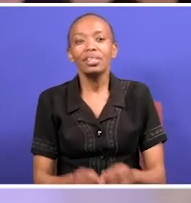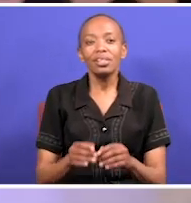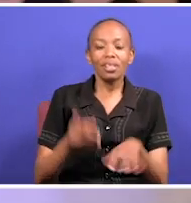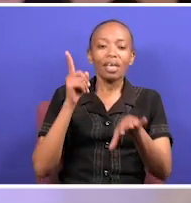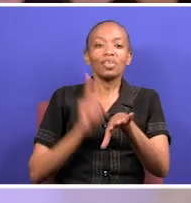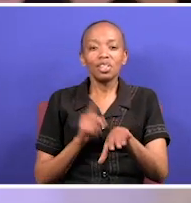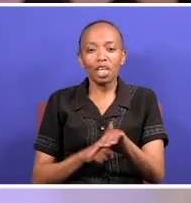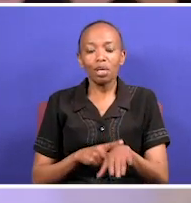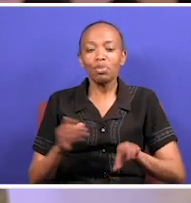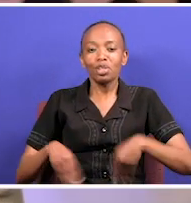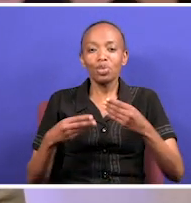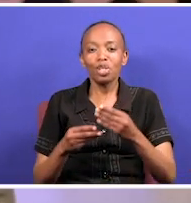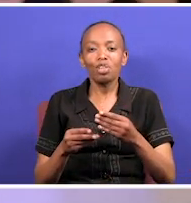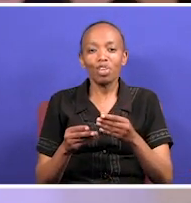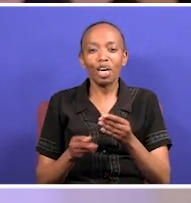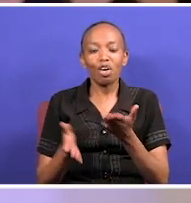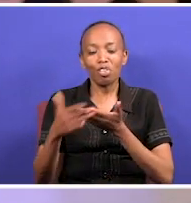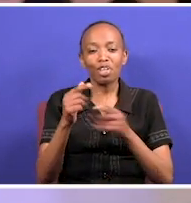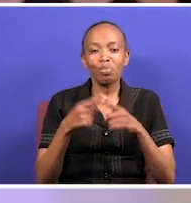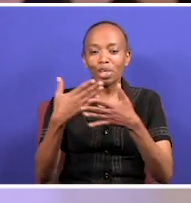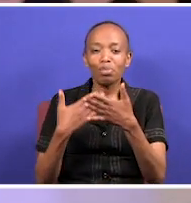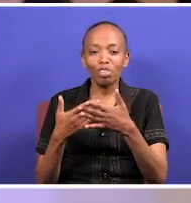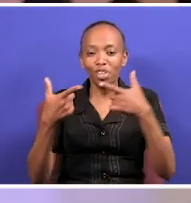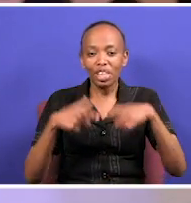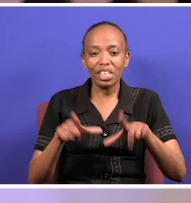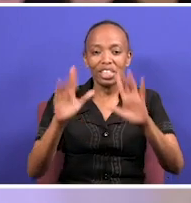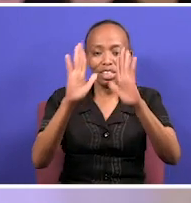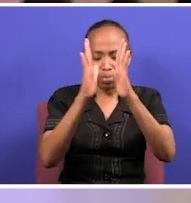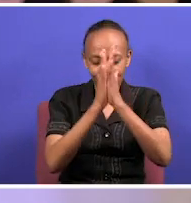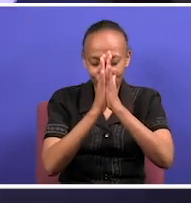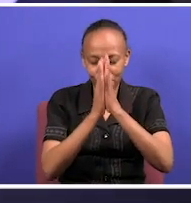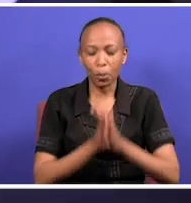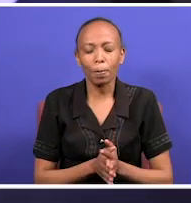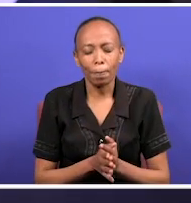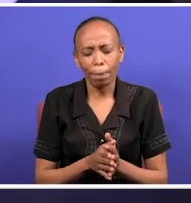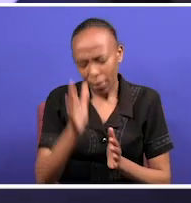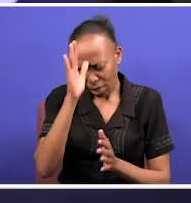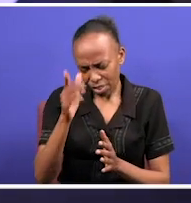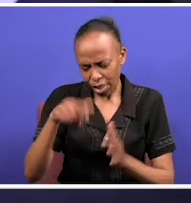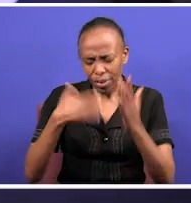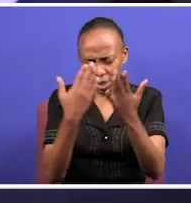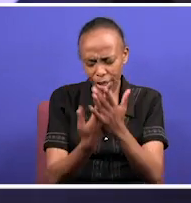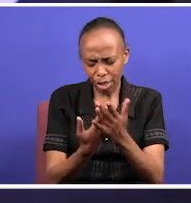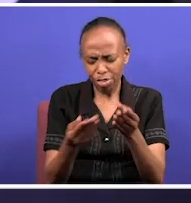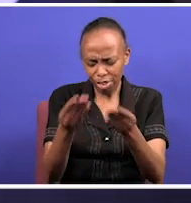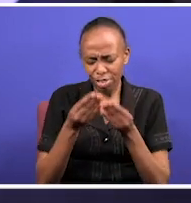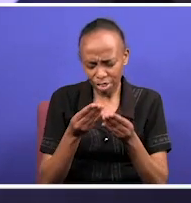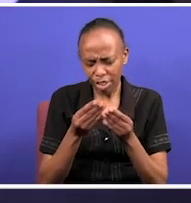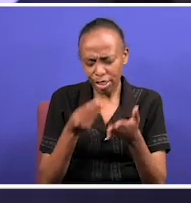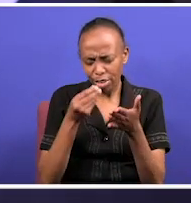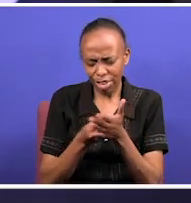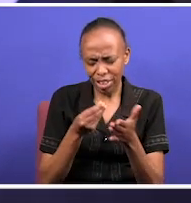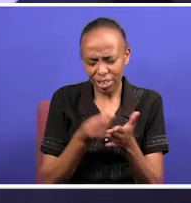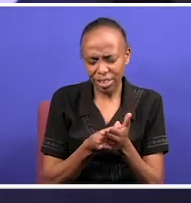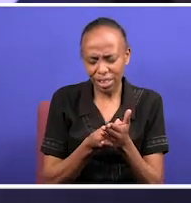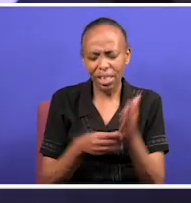It's time now to give our offerings. And before we do that, please let us pray. Father, we thank you for giving us